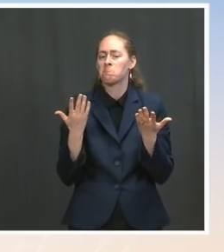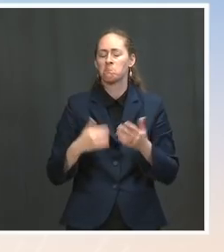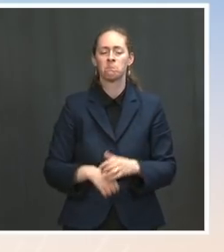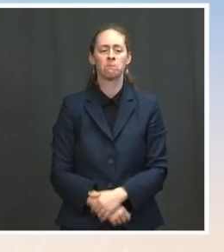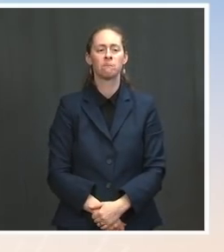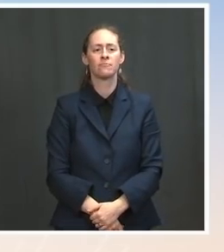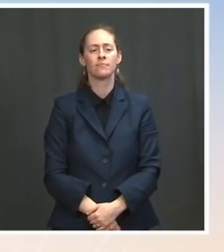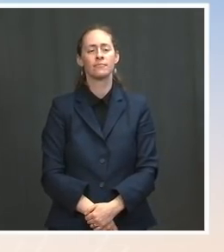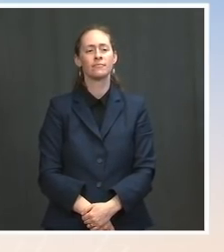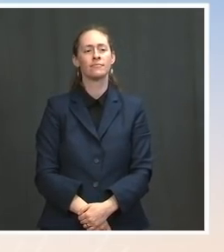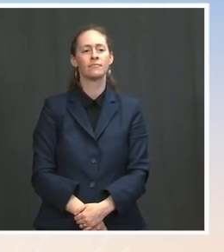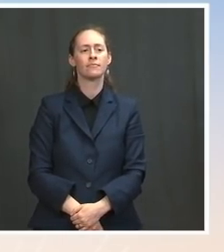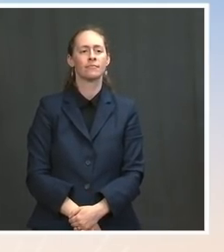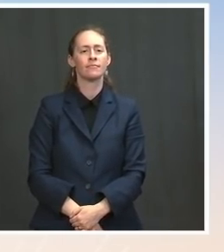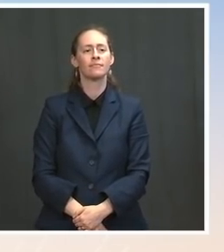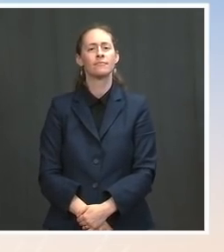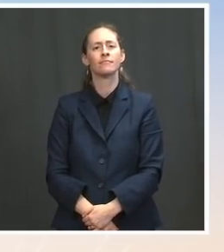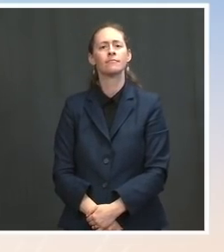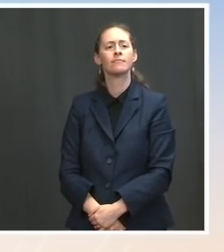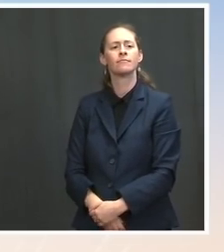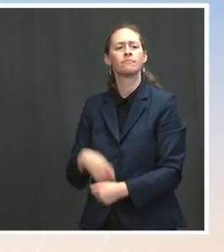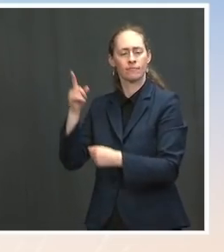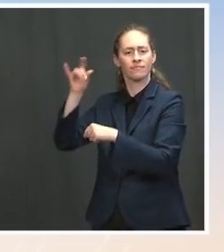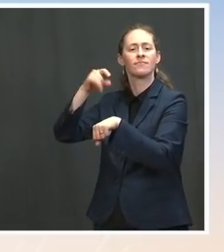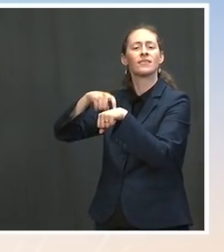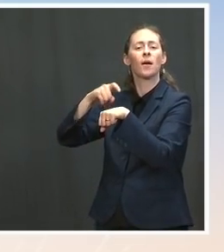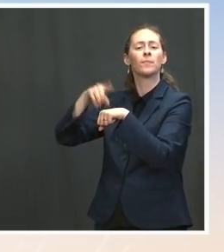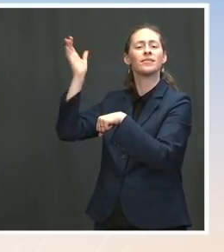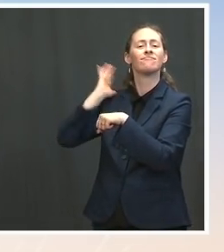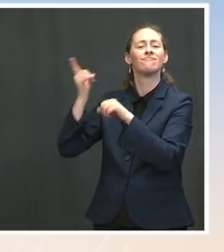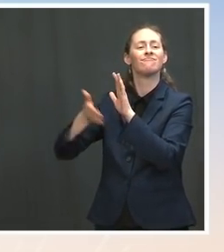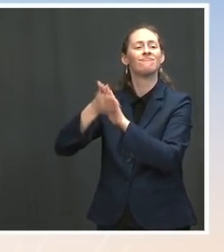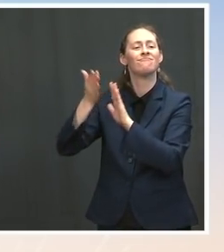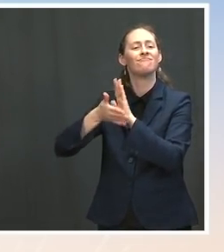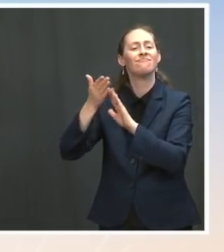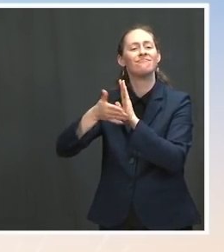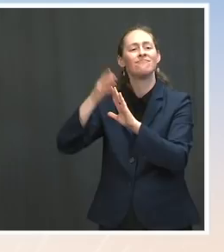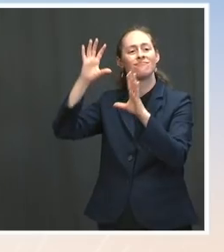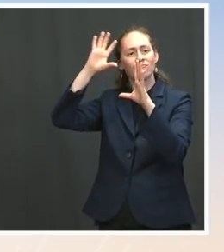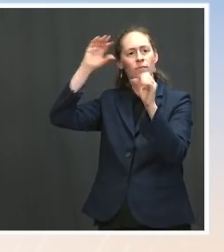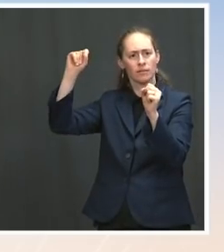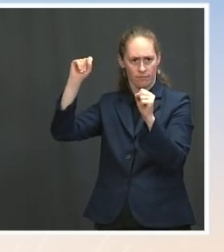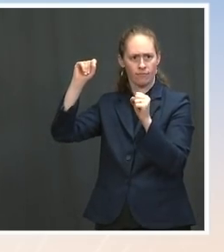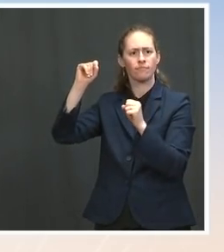Biden campaigned on ending the federal death penalty. When is he going to take steps to do that?